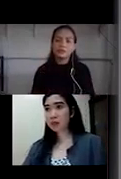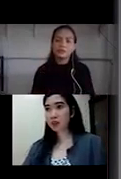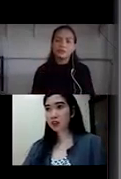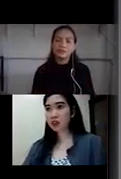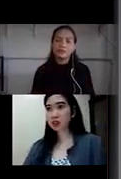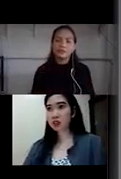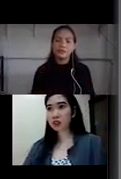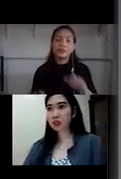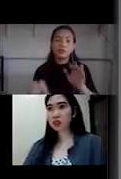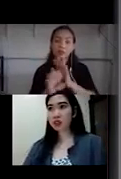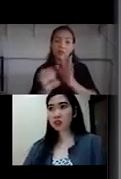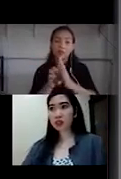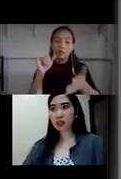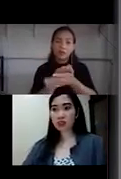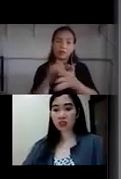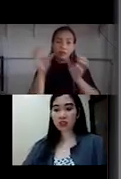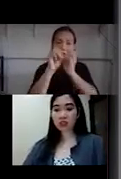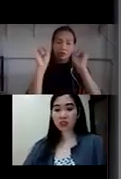system nyo.